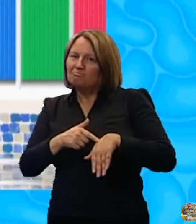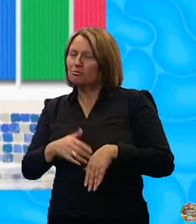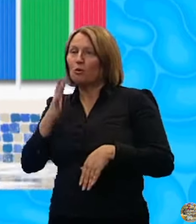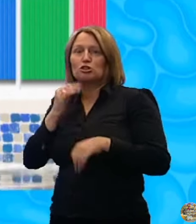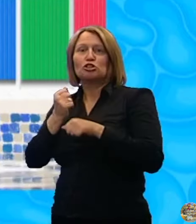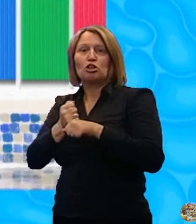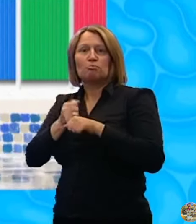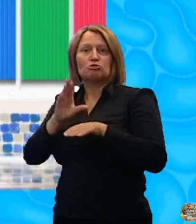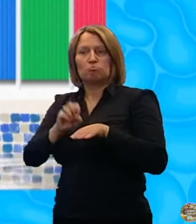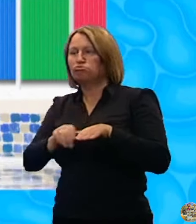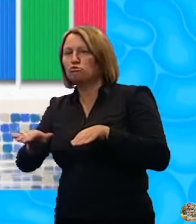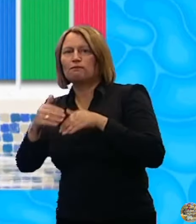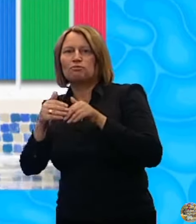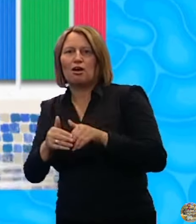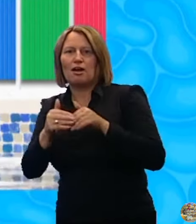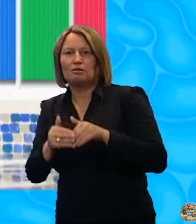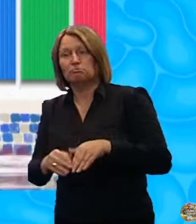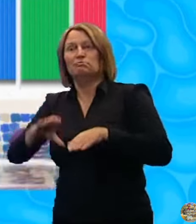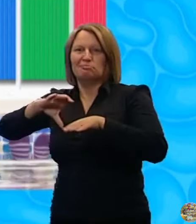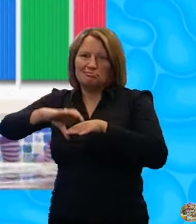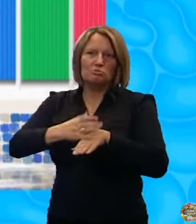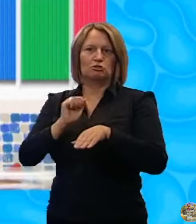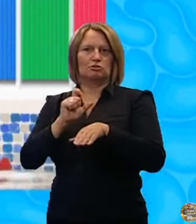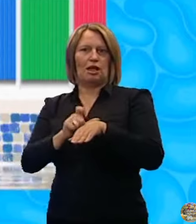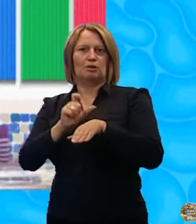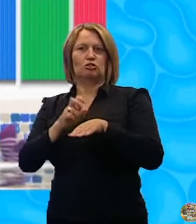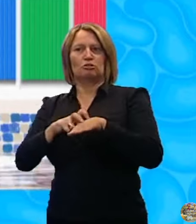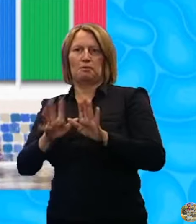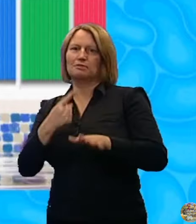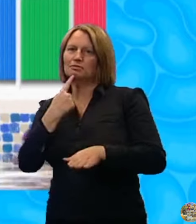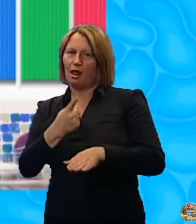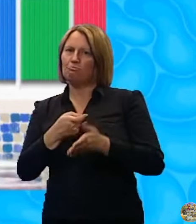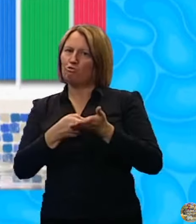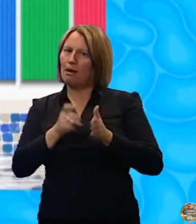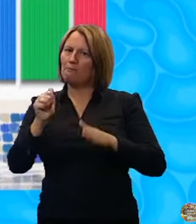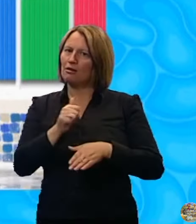To stop that germ from getting to your friends Putting on a sock is what the doctor